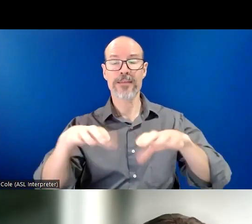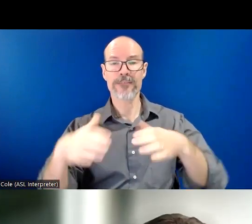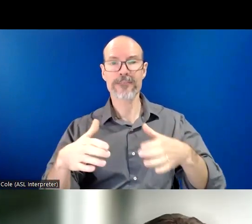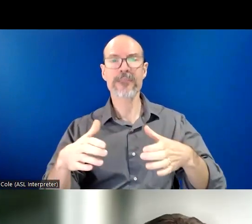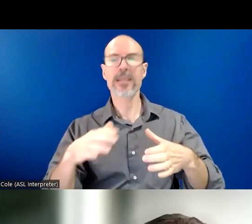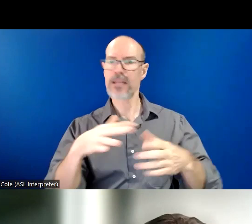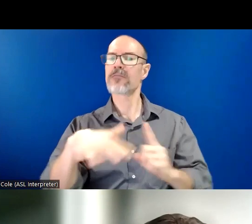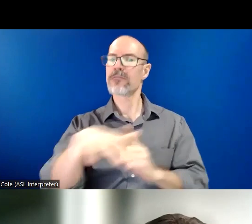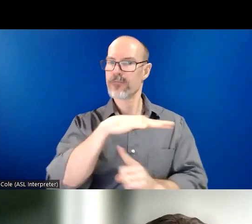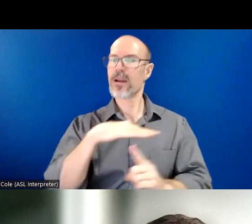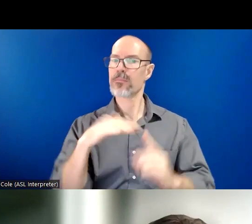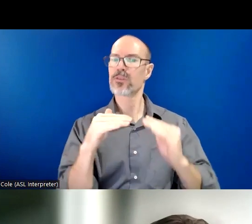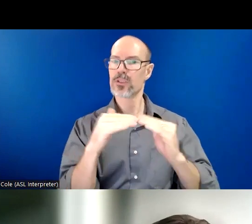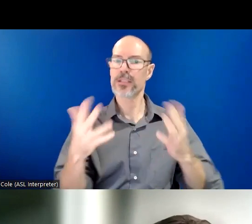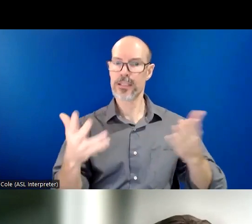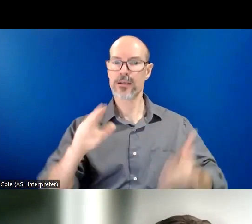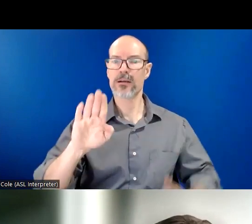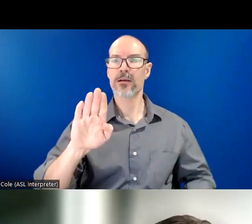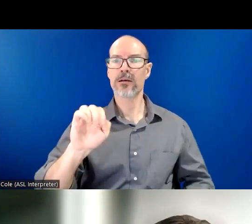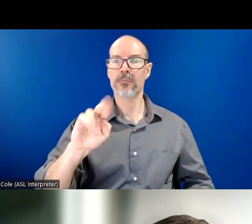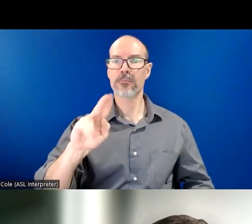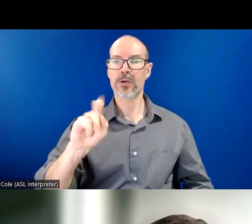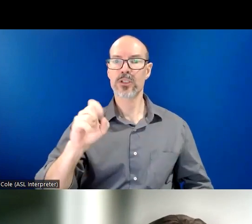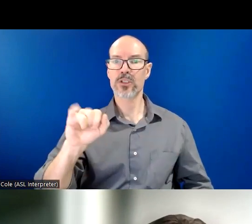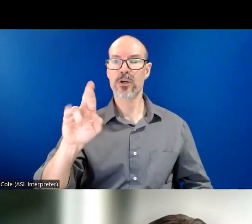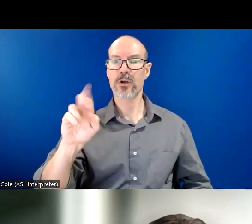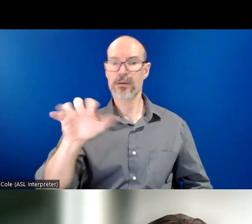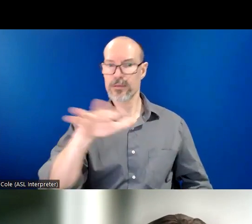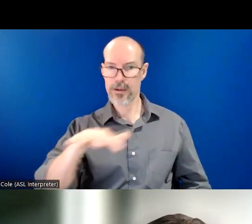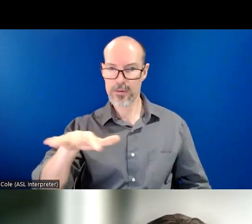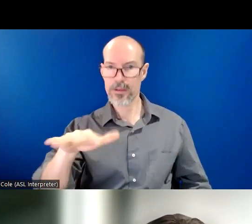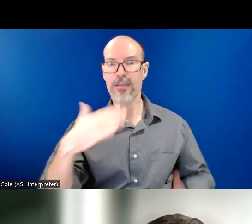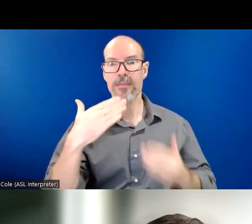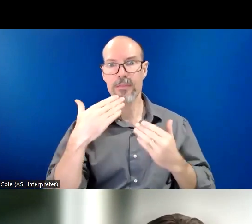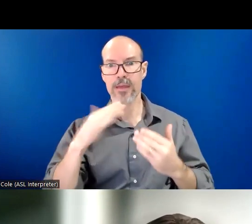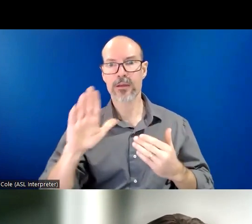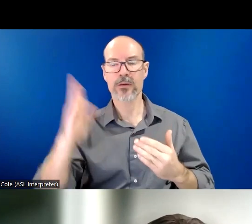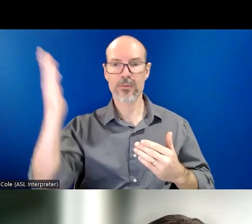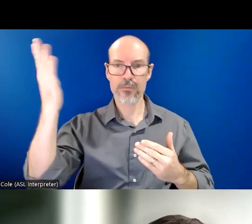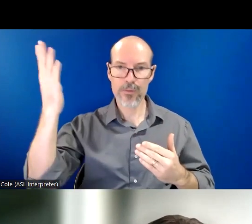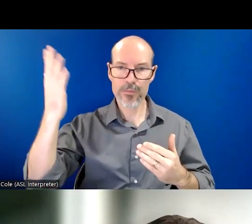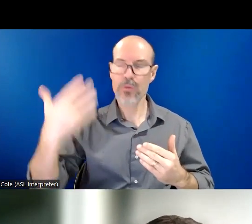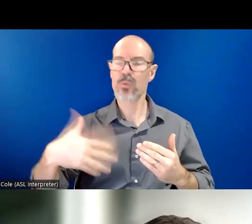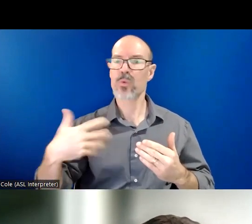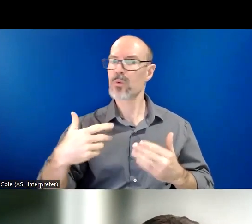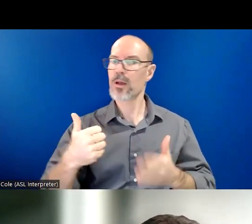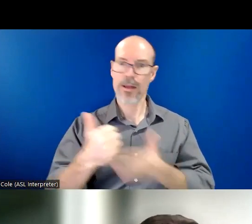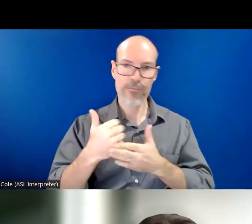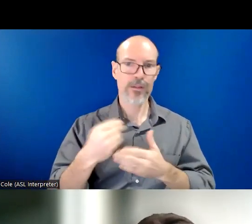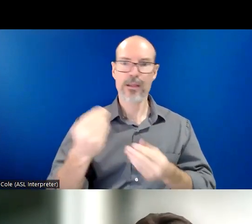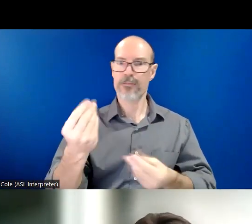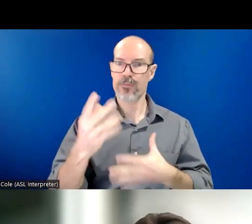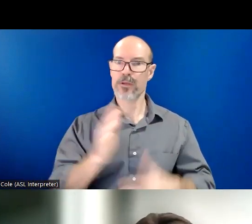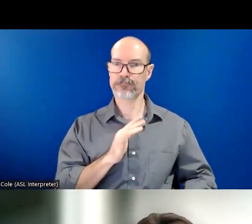group here in the Berkshires. Thanks so much for this very helpful and informative presentation. Jonathan, you mentioned that